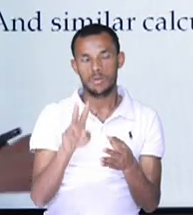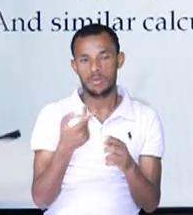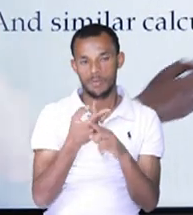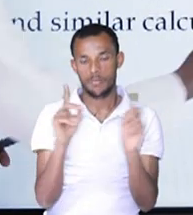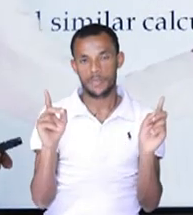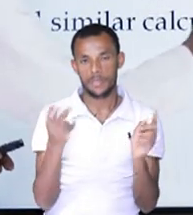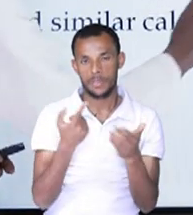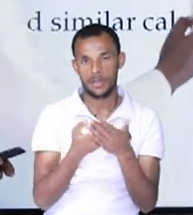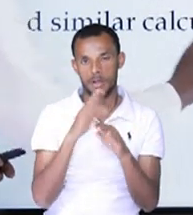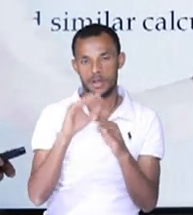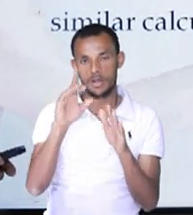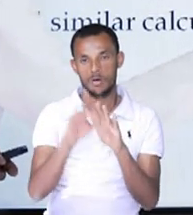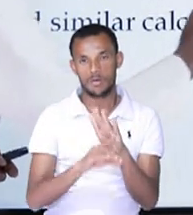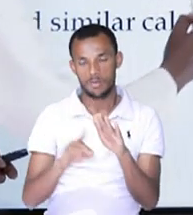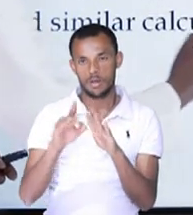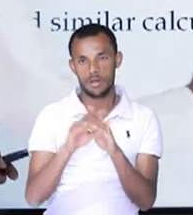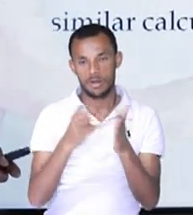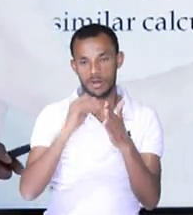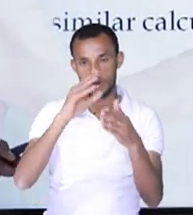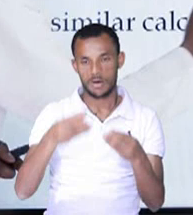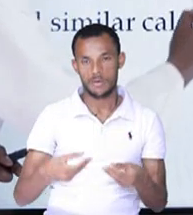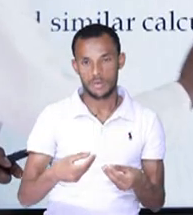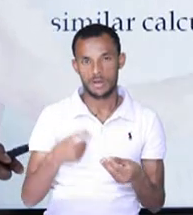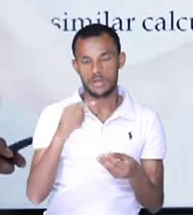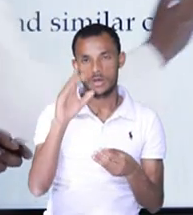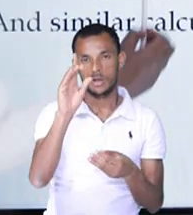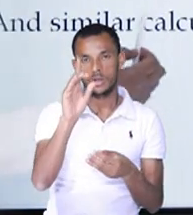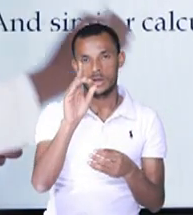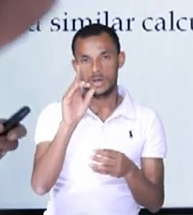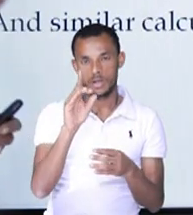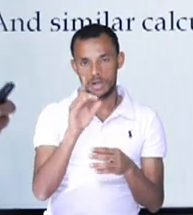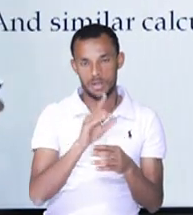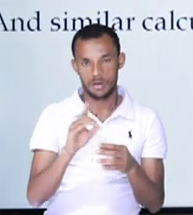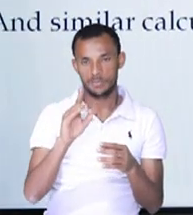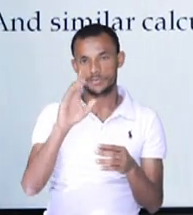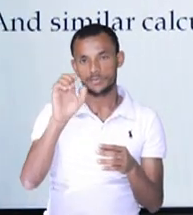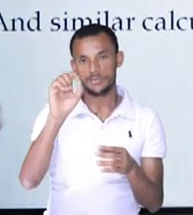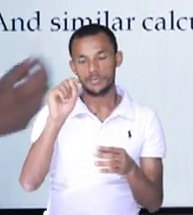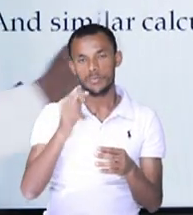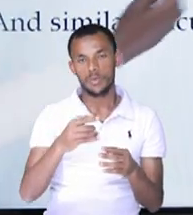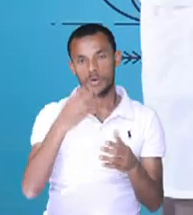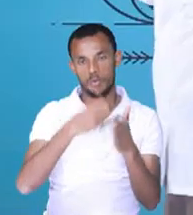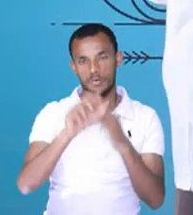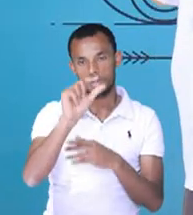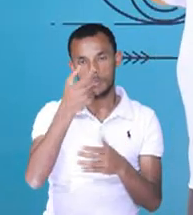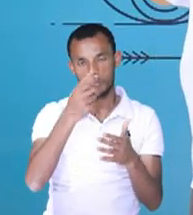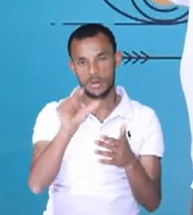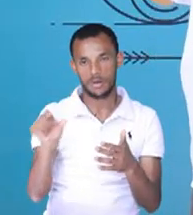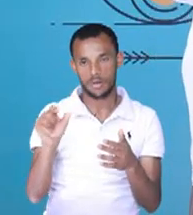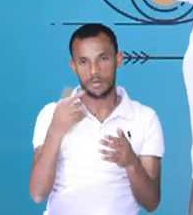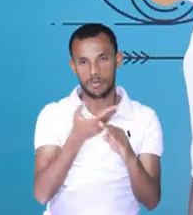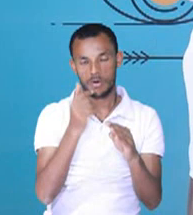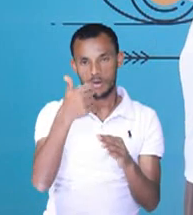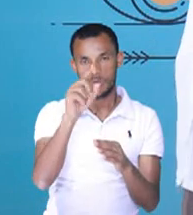But here the denominator it is the determinant of the coefficient matrix. What I have said before,